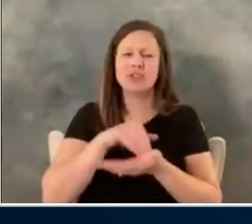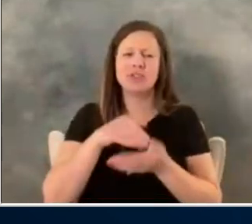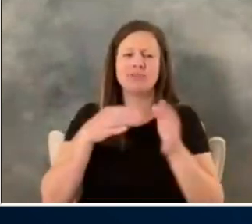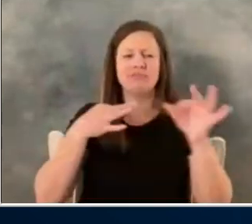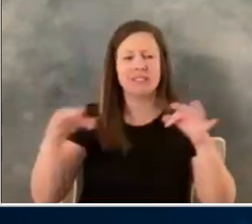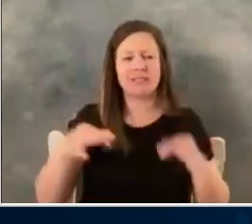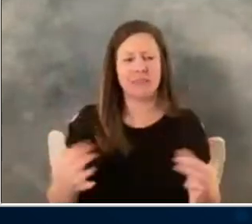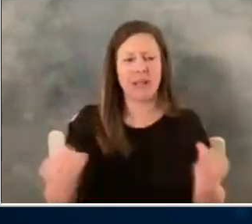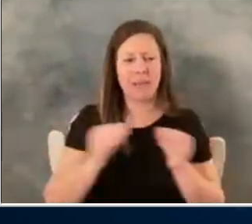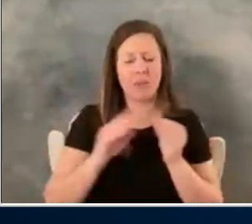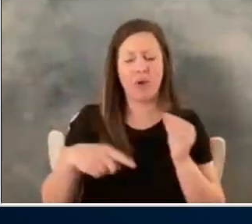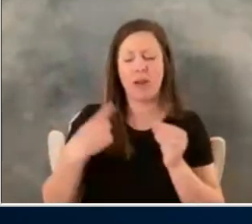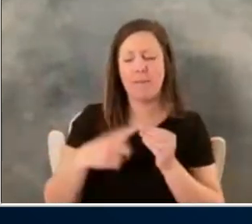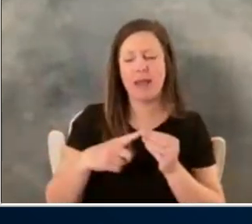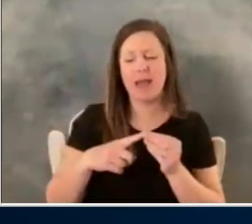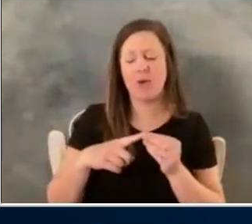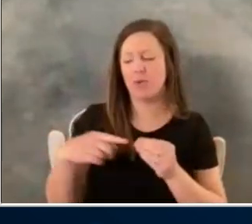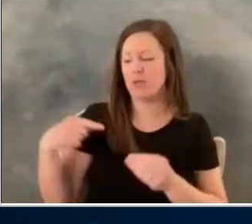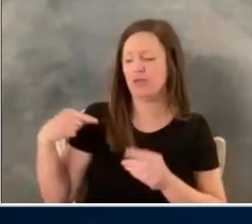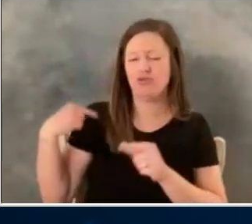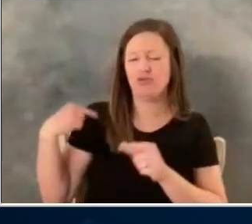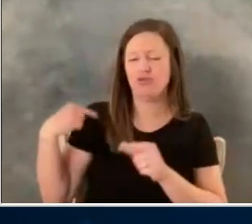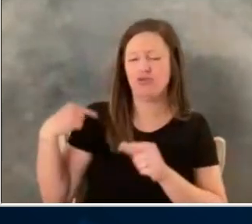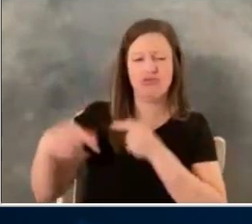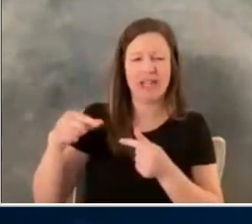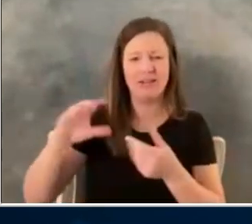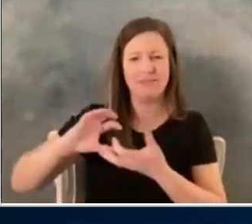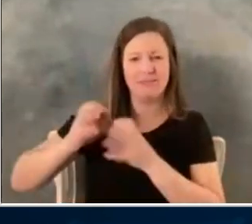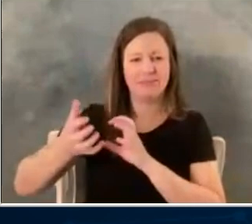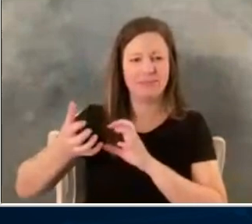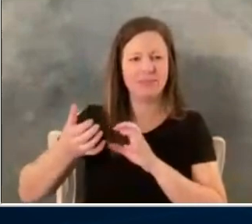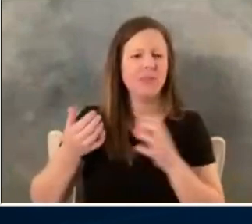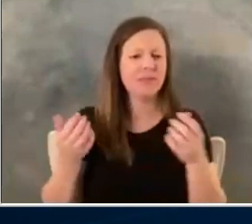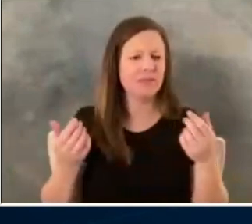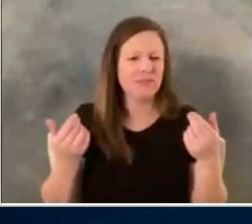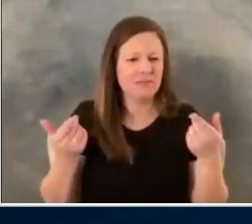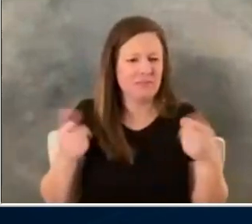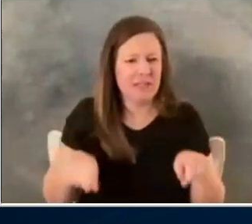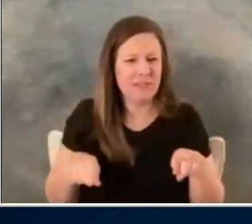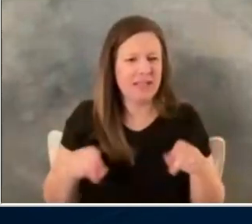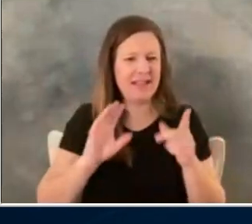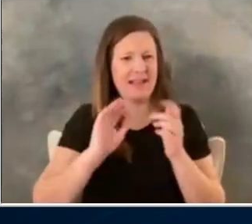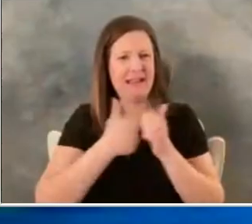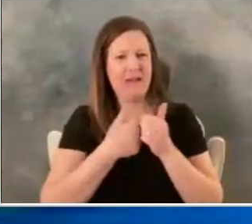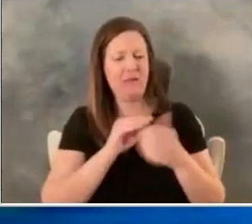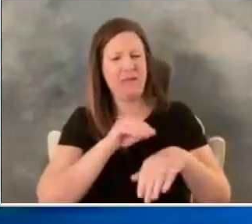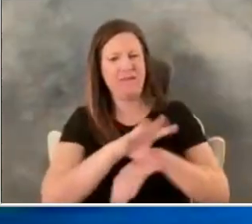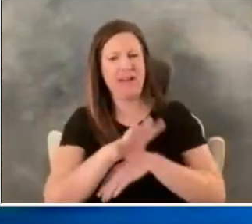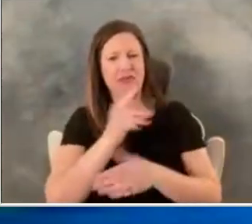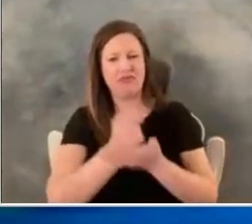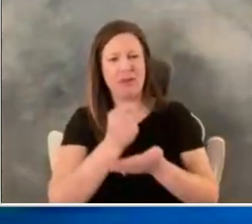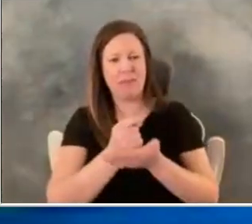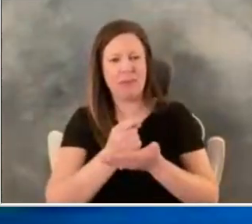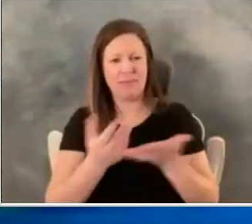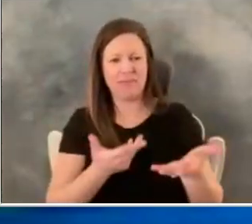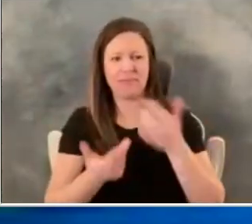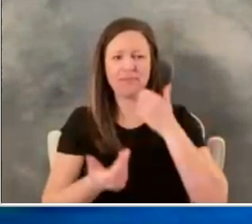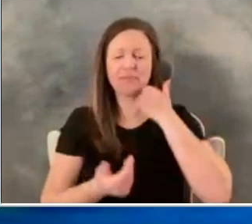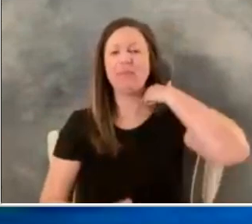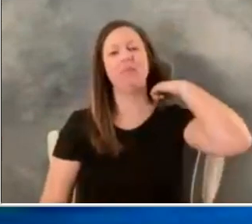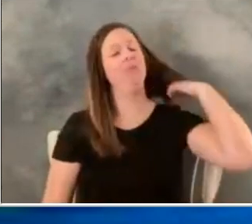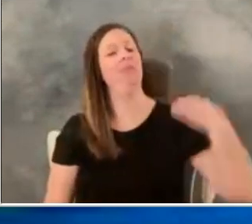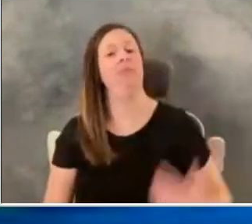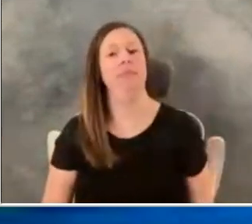gene mutation that Yuri has. How did it impact his treatment in this case? Well, it impacted